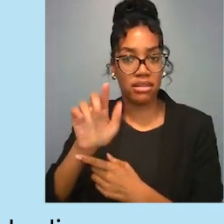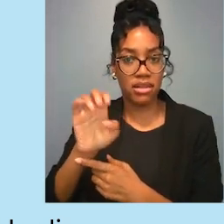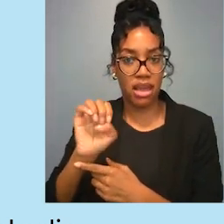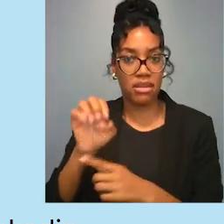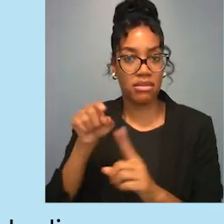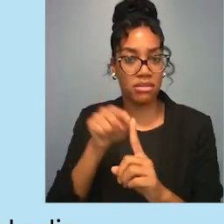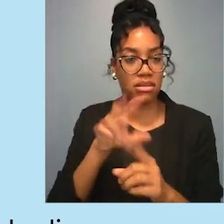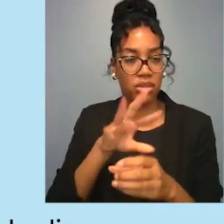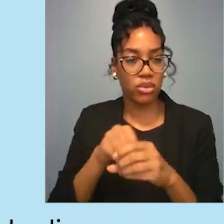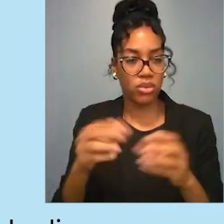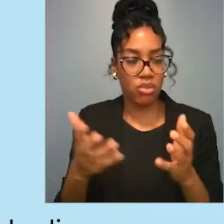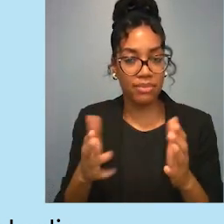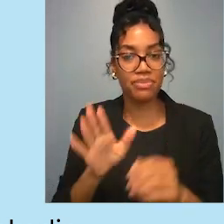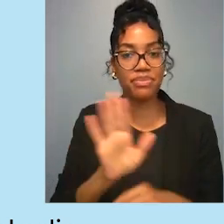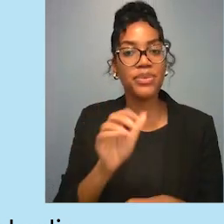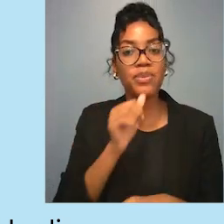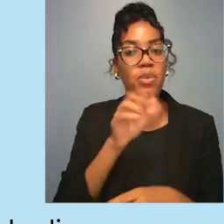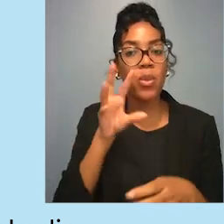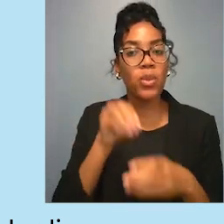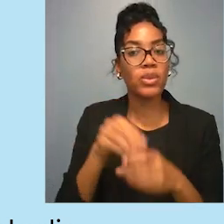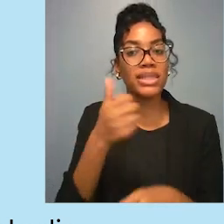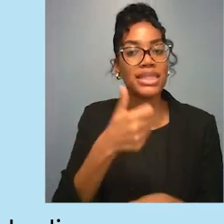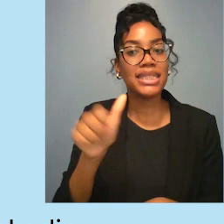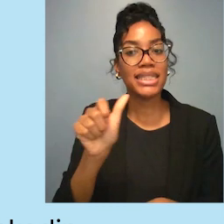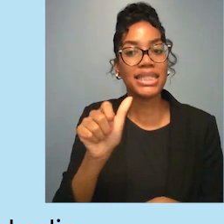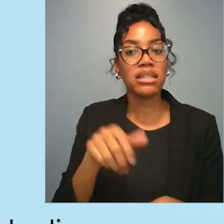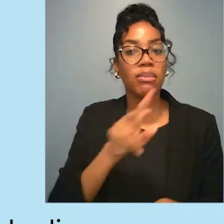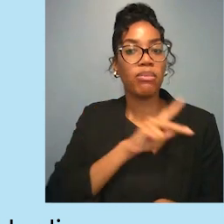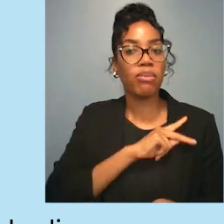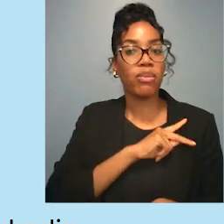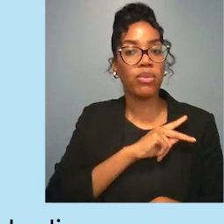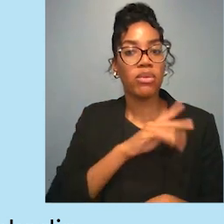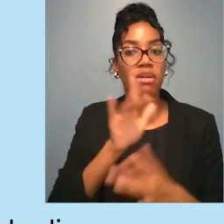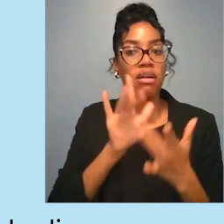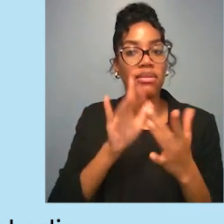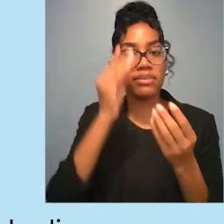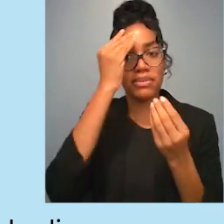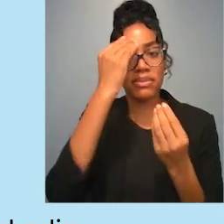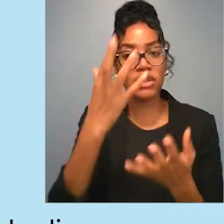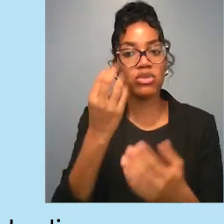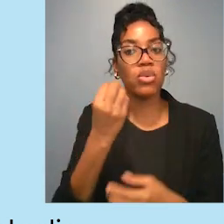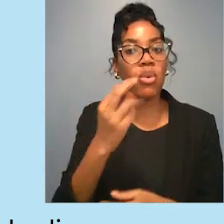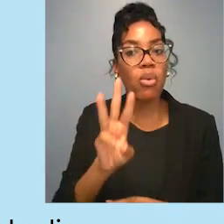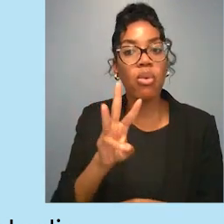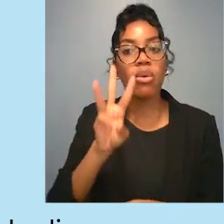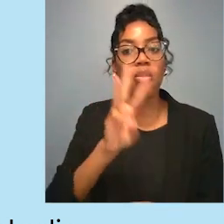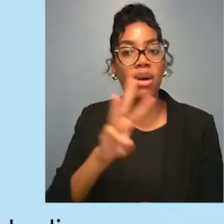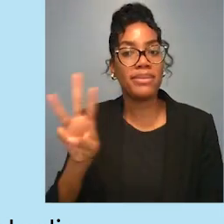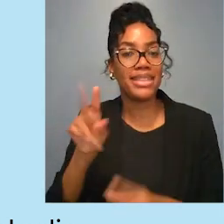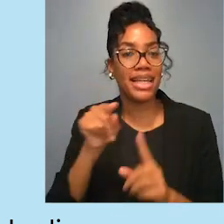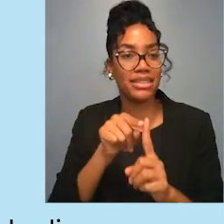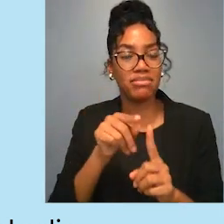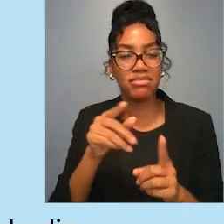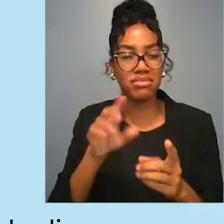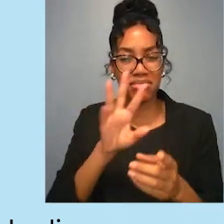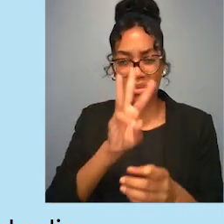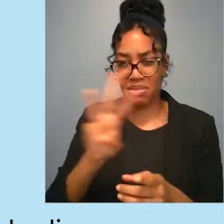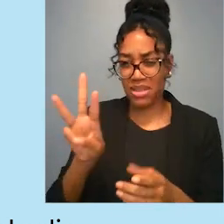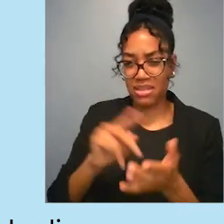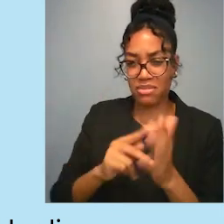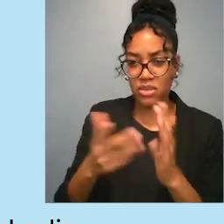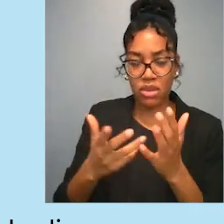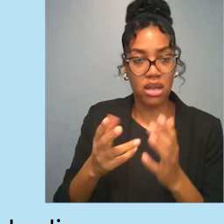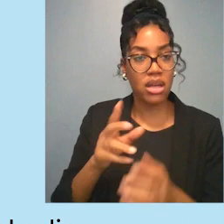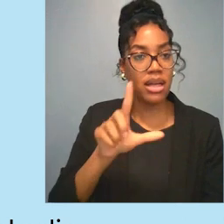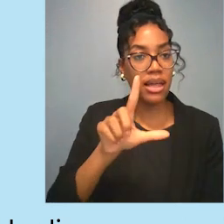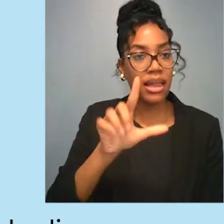web links, external resources. This includes links to your LinkedIn, any articles or blogs.